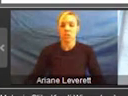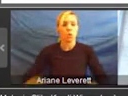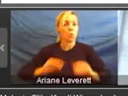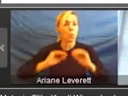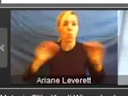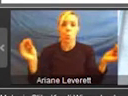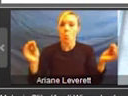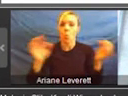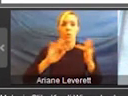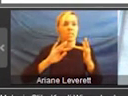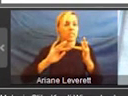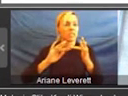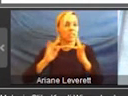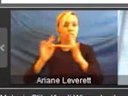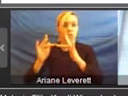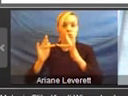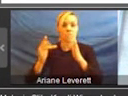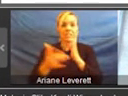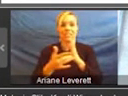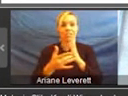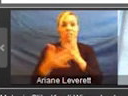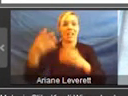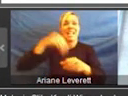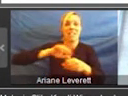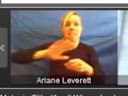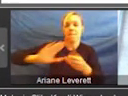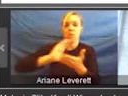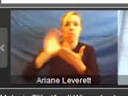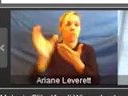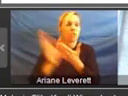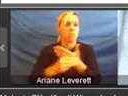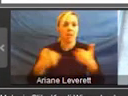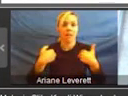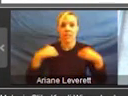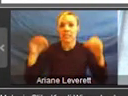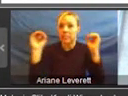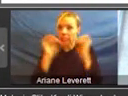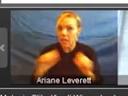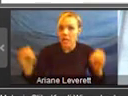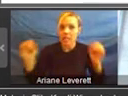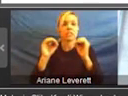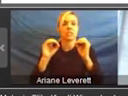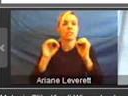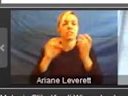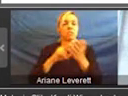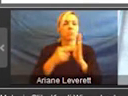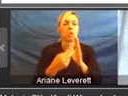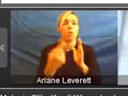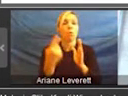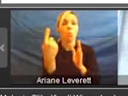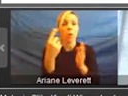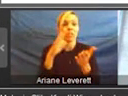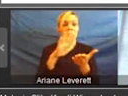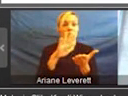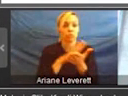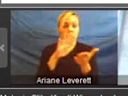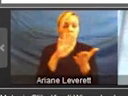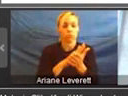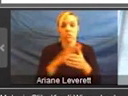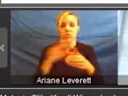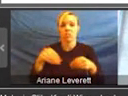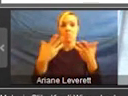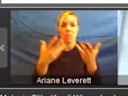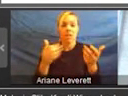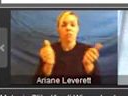in their curriculum, and it is only this one school that is supplied with digital technologies in order